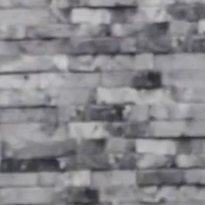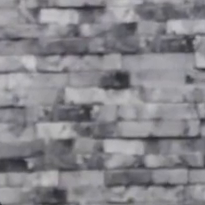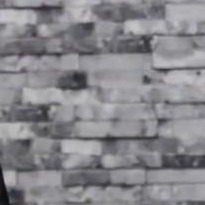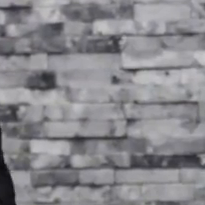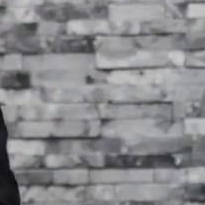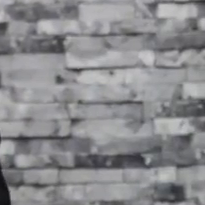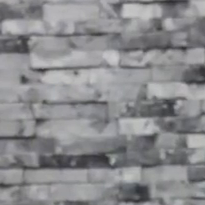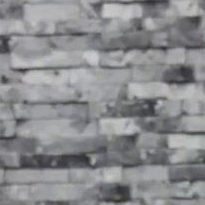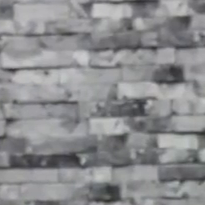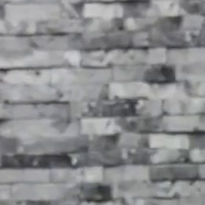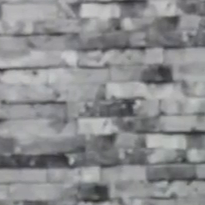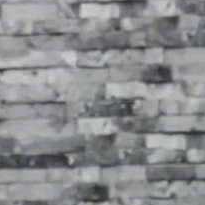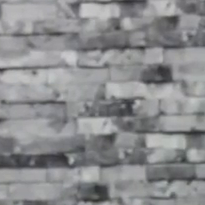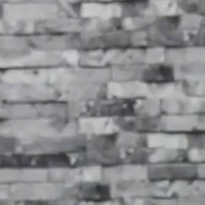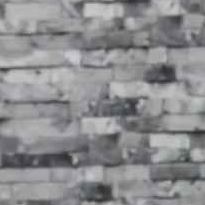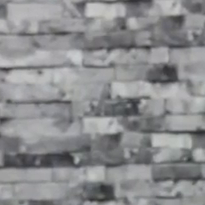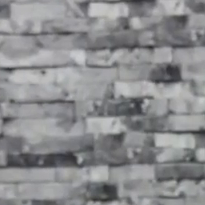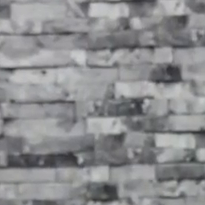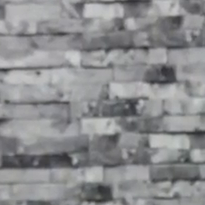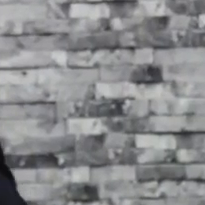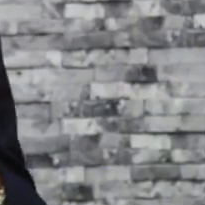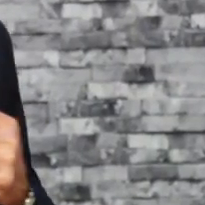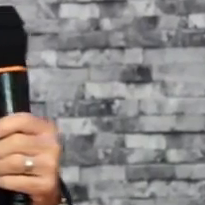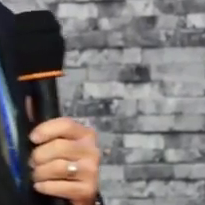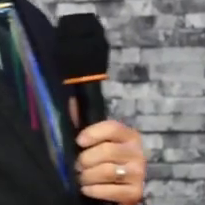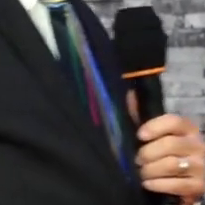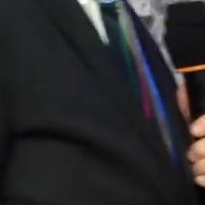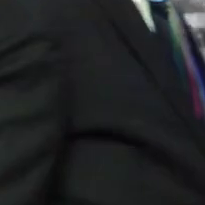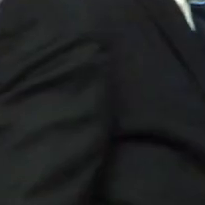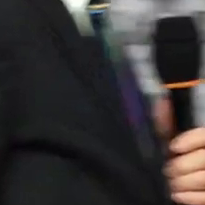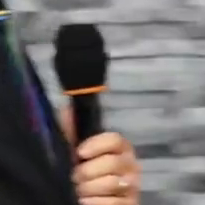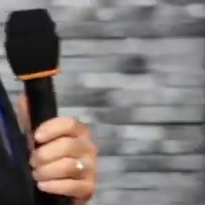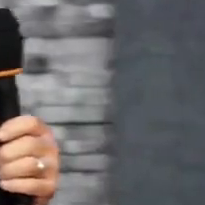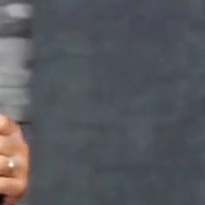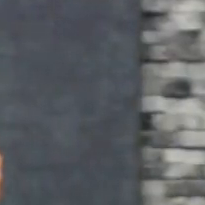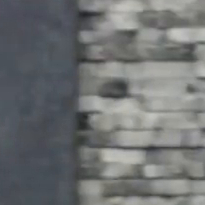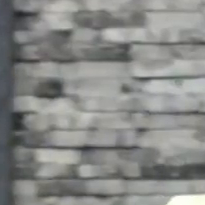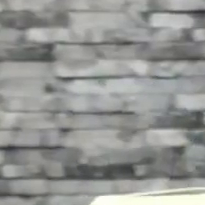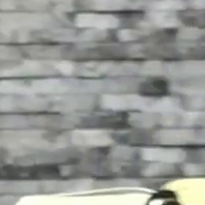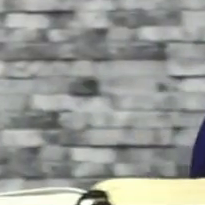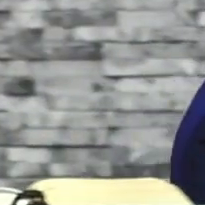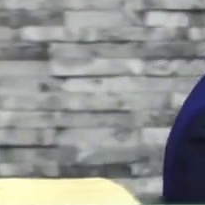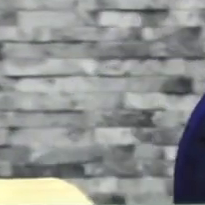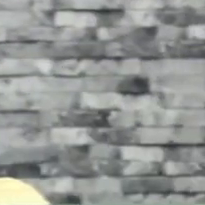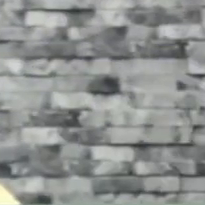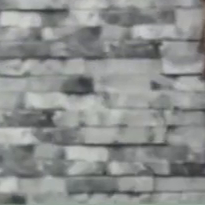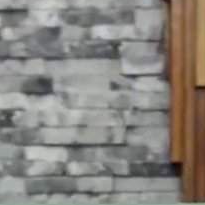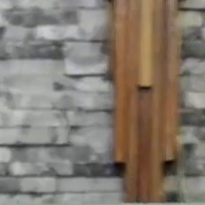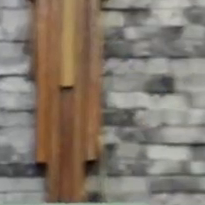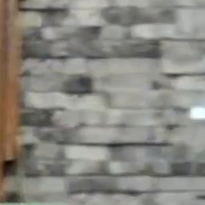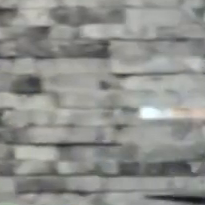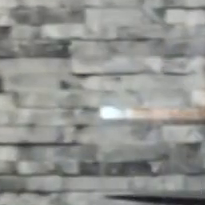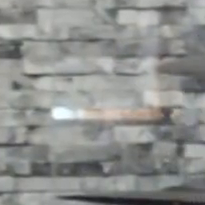Let me quickly ask you. Wacha nikuulize kwa upesi. And I really would like everybody to close your eyes. Na ningetaka kila mtu afunge macho